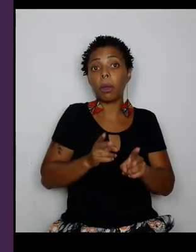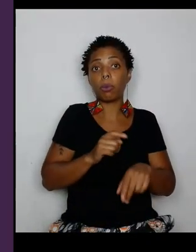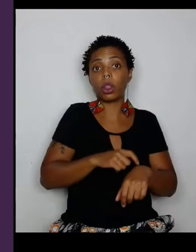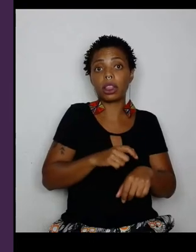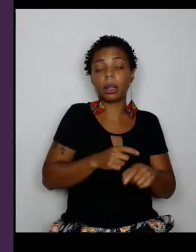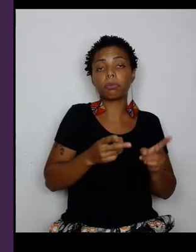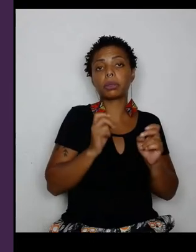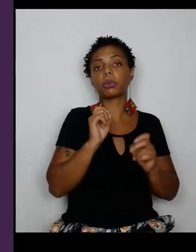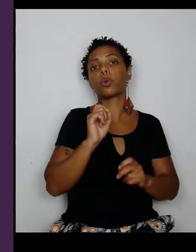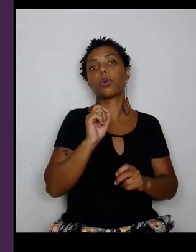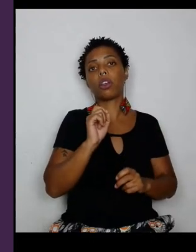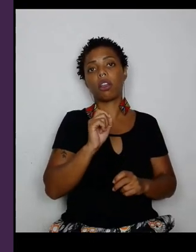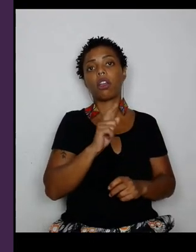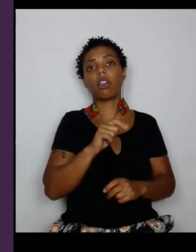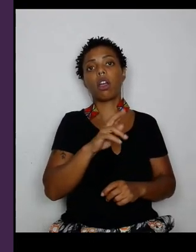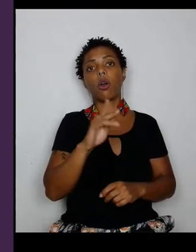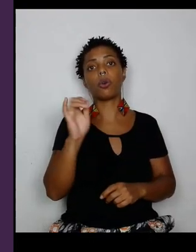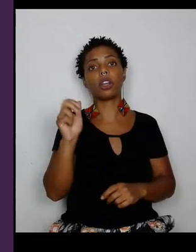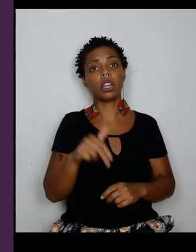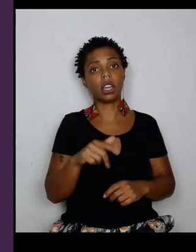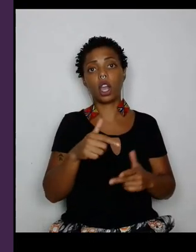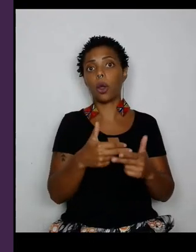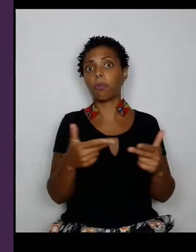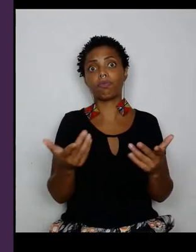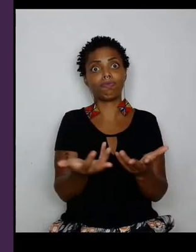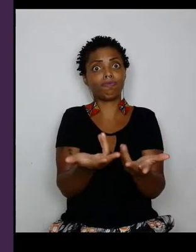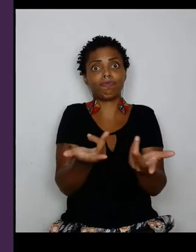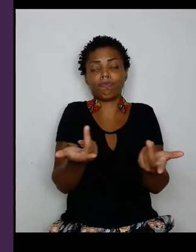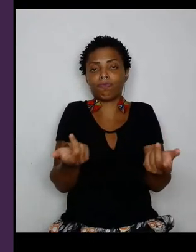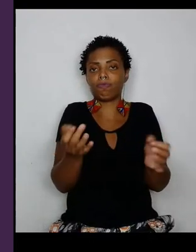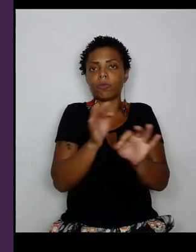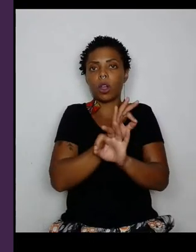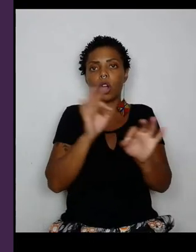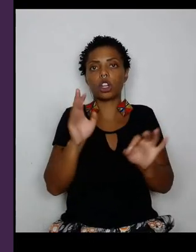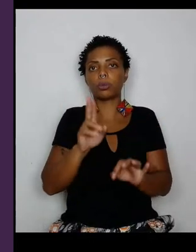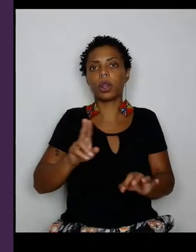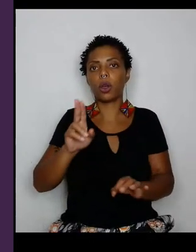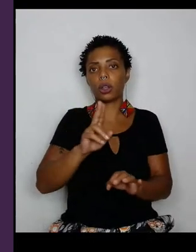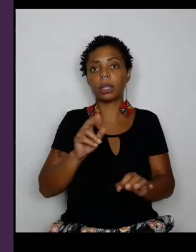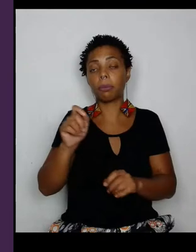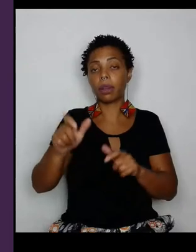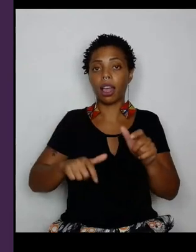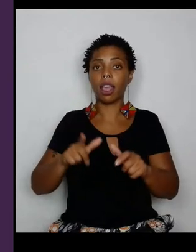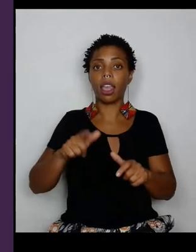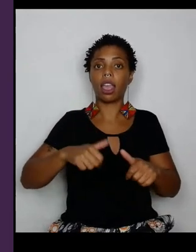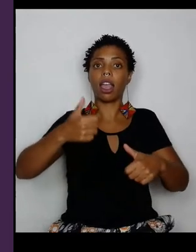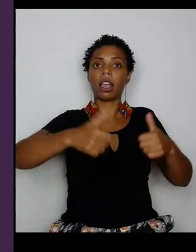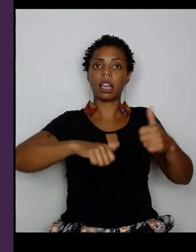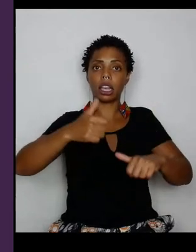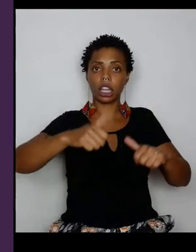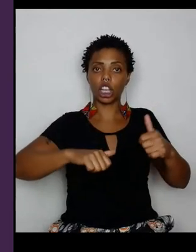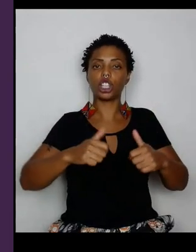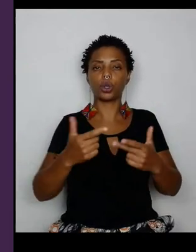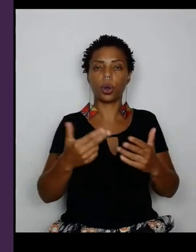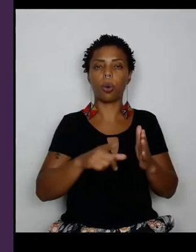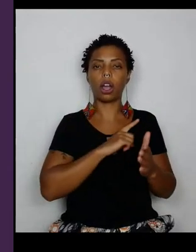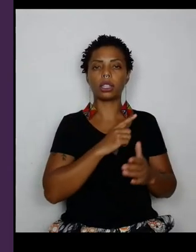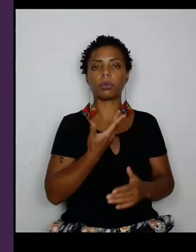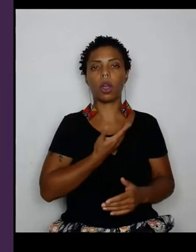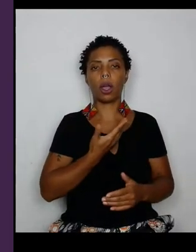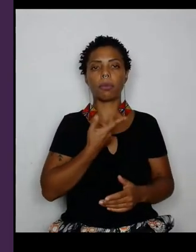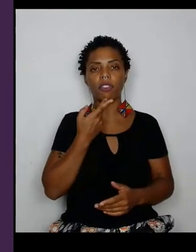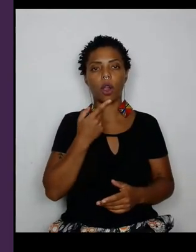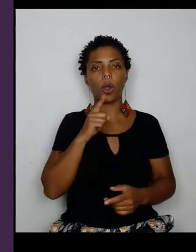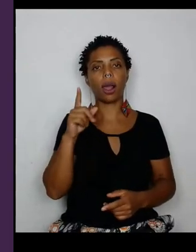resource both for those critical practitioners that my colleagues talked about in polynesia and in the in the pacific and the south sea islands in